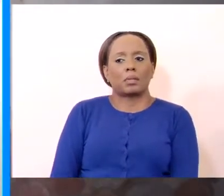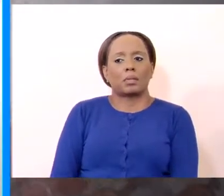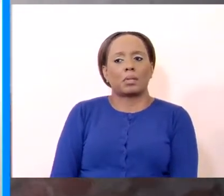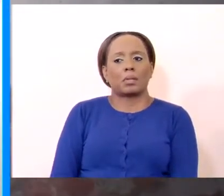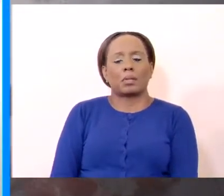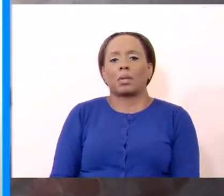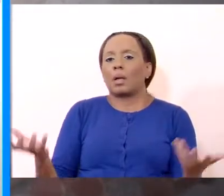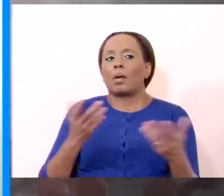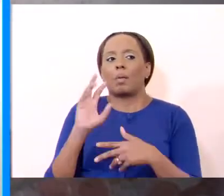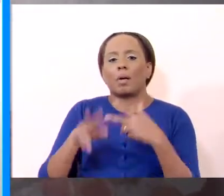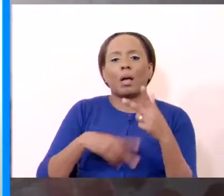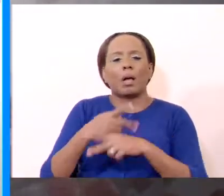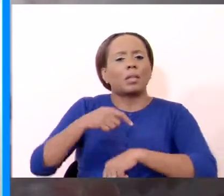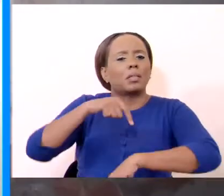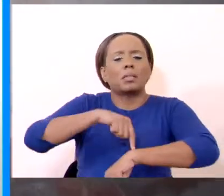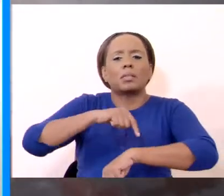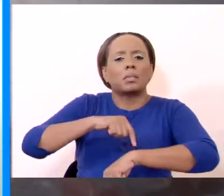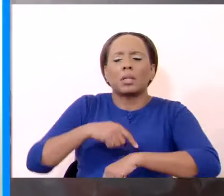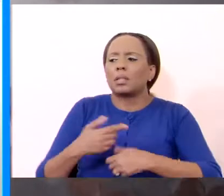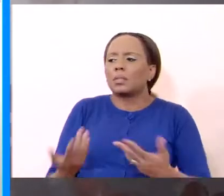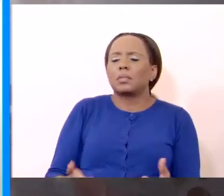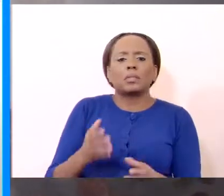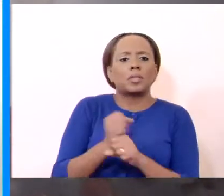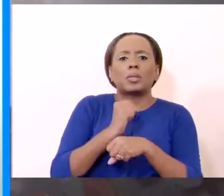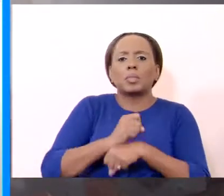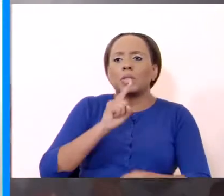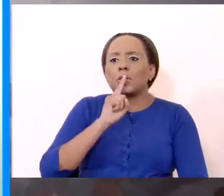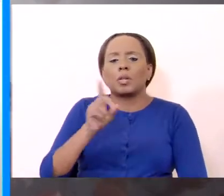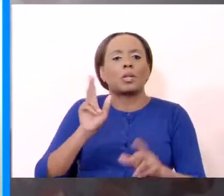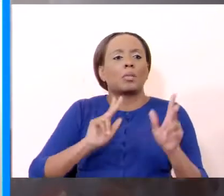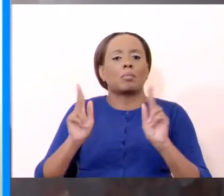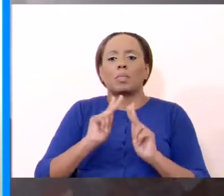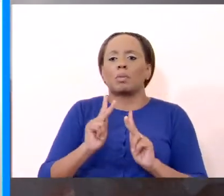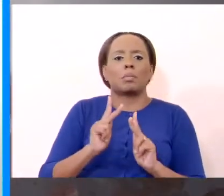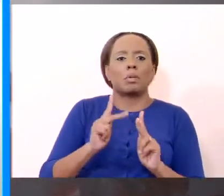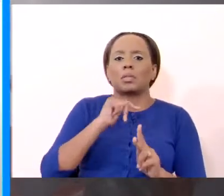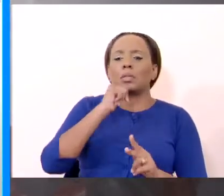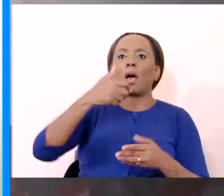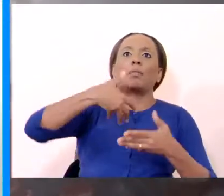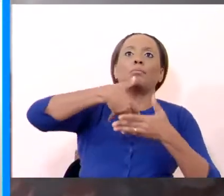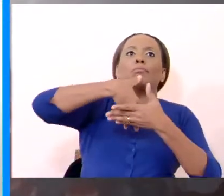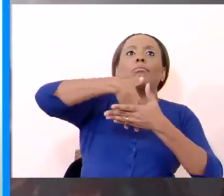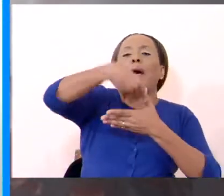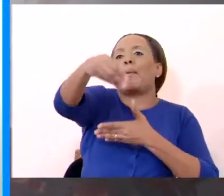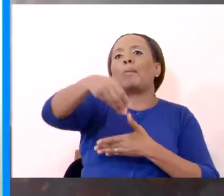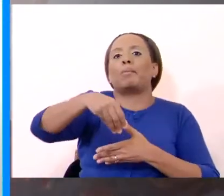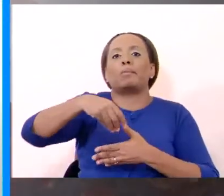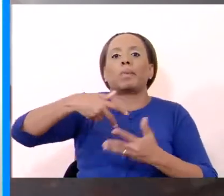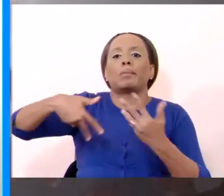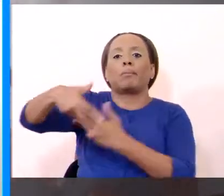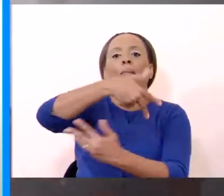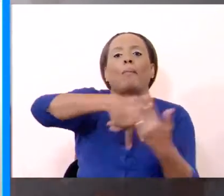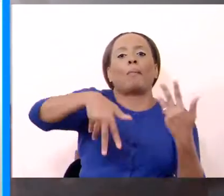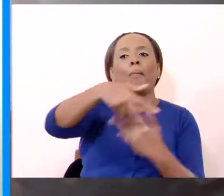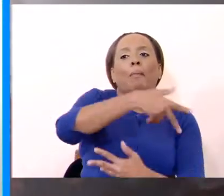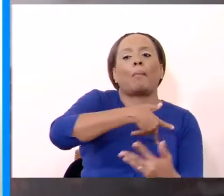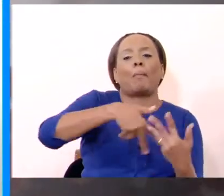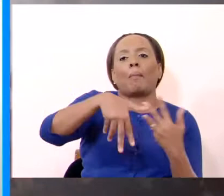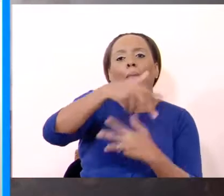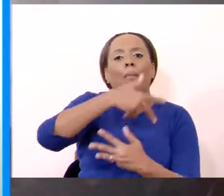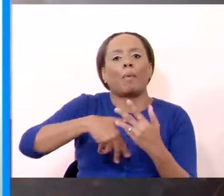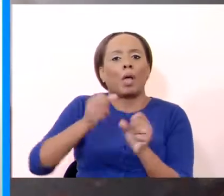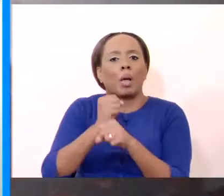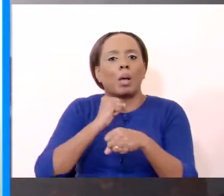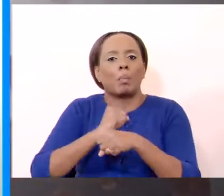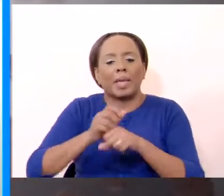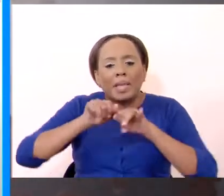within to ensure that those persons aren't getting back out into the community to infect anyone else? That's the first one. And